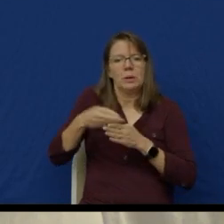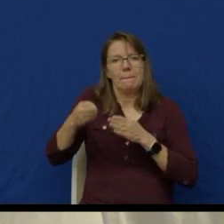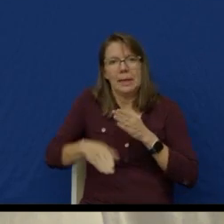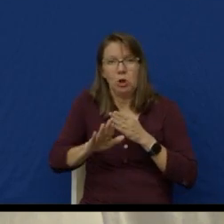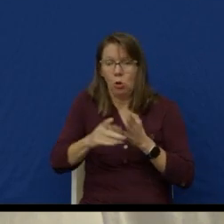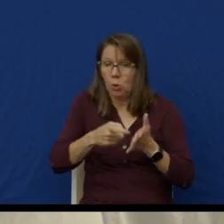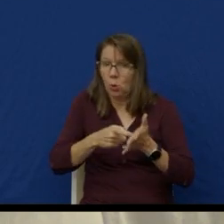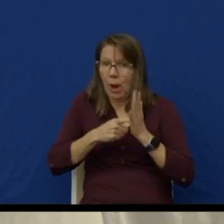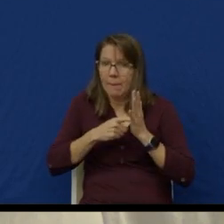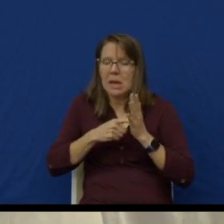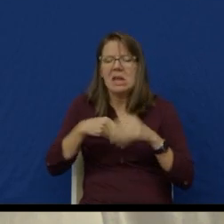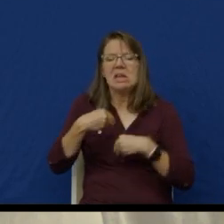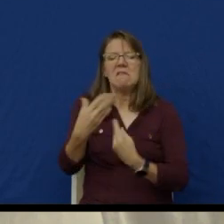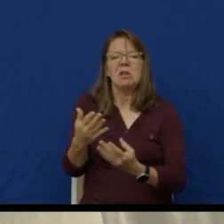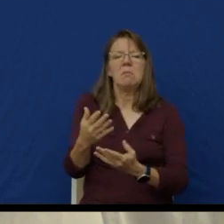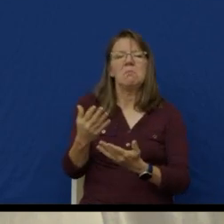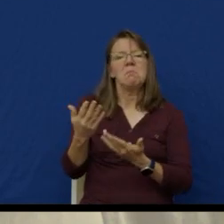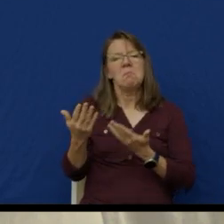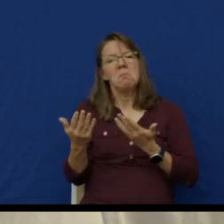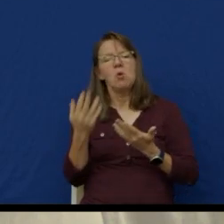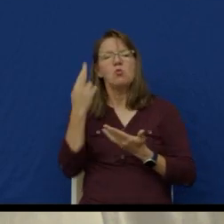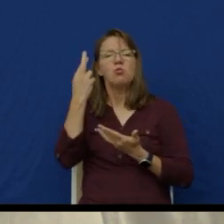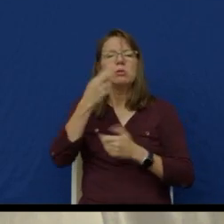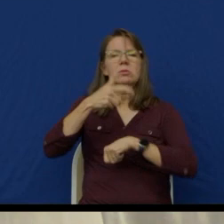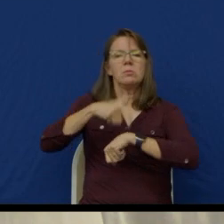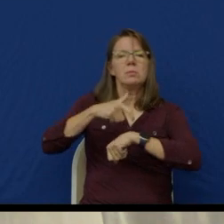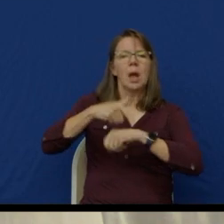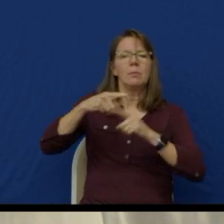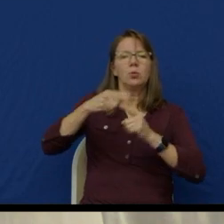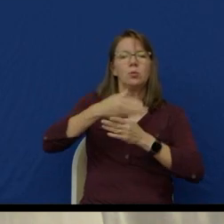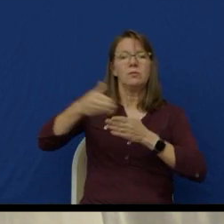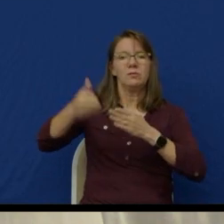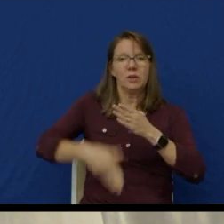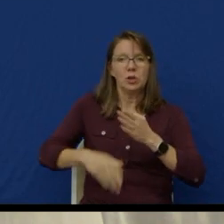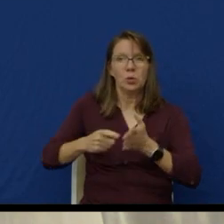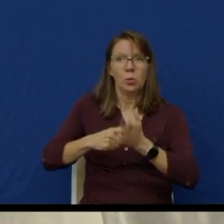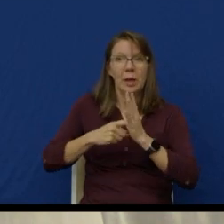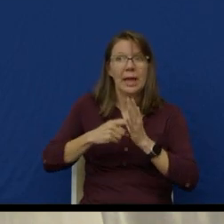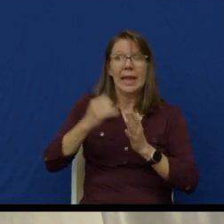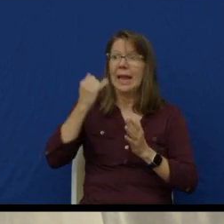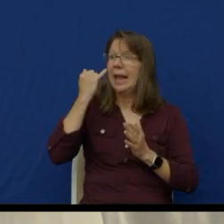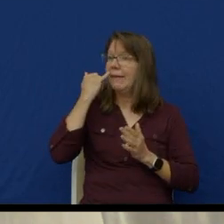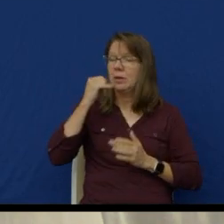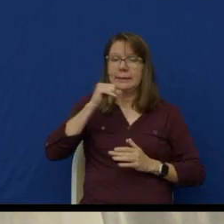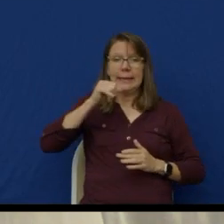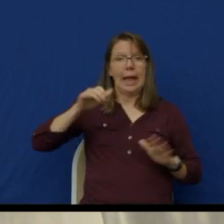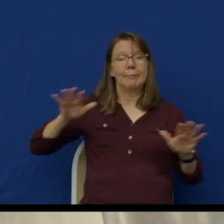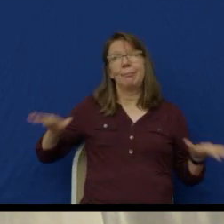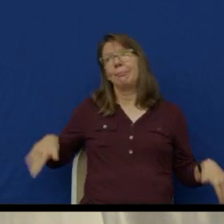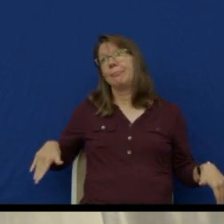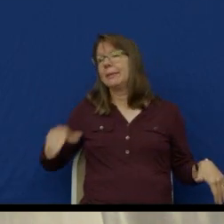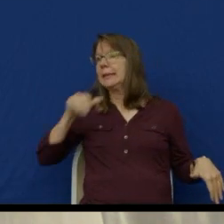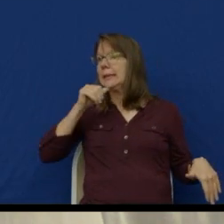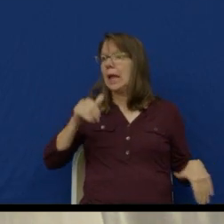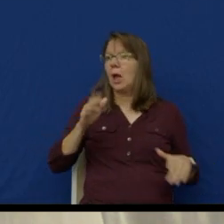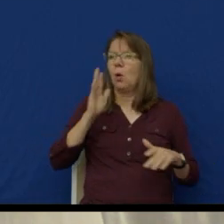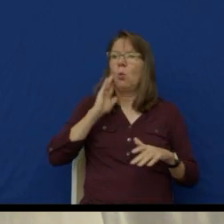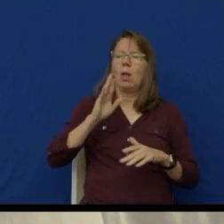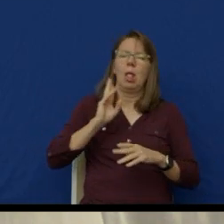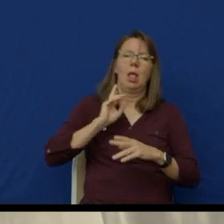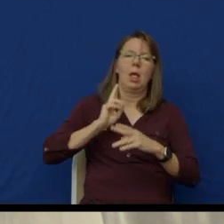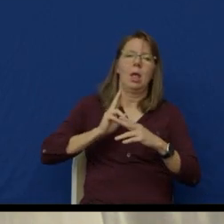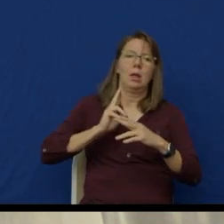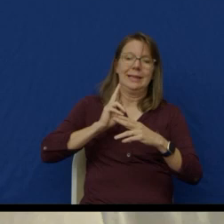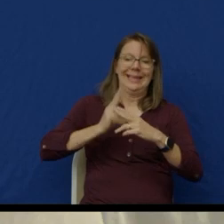a reasonable opportunity to do so, and then if they do not do that, their names are reported to the Office of Attorney General for potential